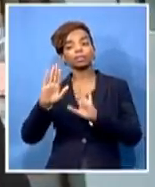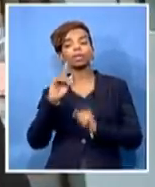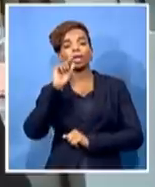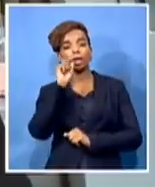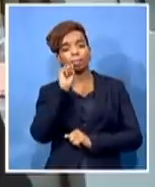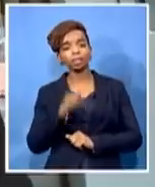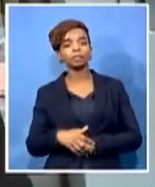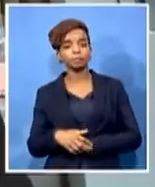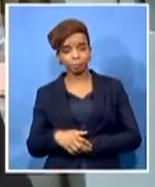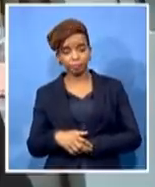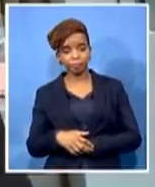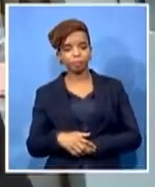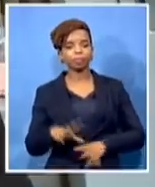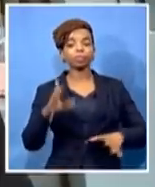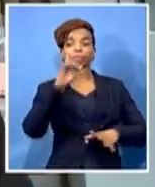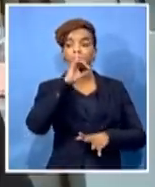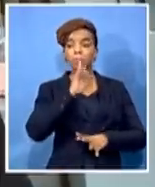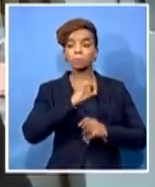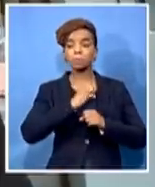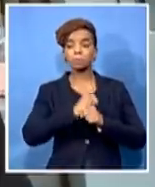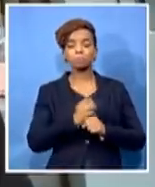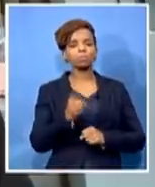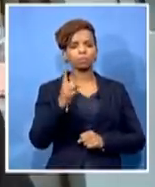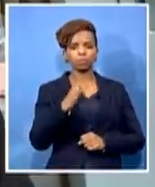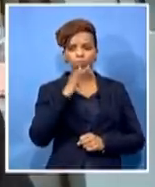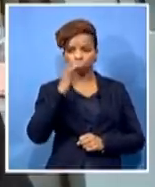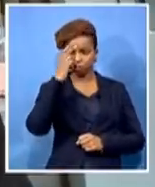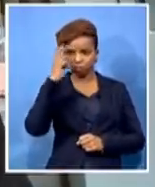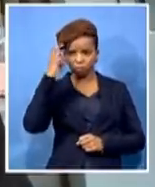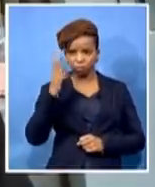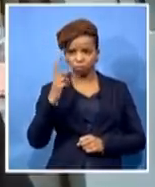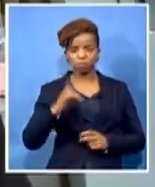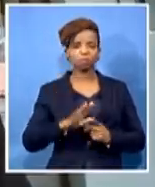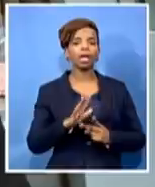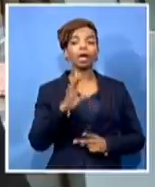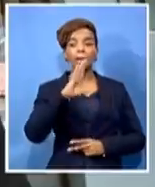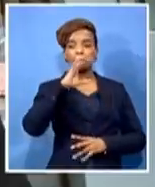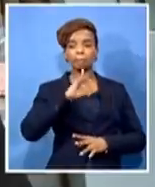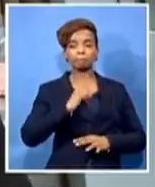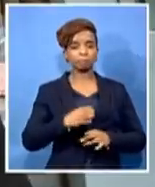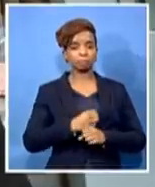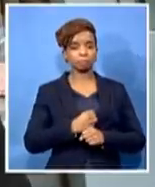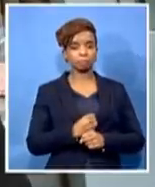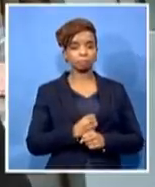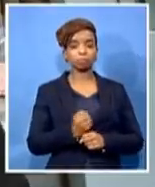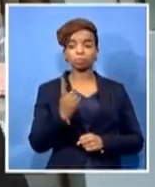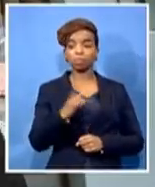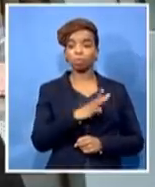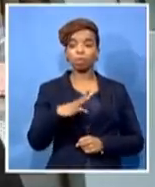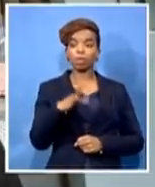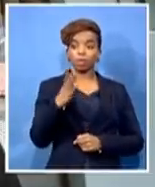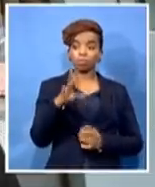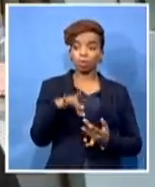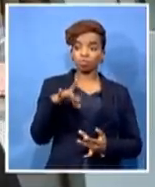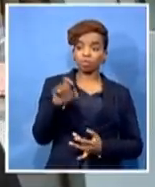when silence is acquiescence, and when silence is no longer an option." I think